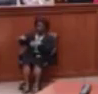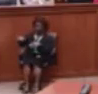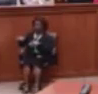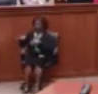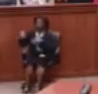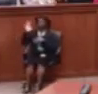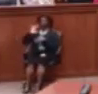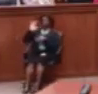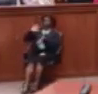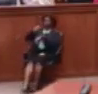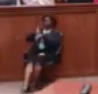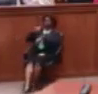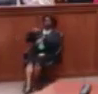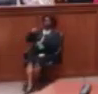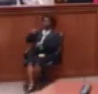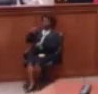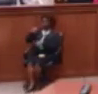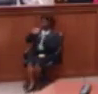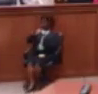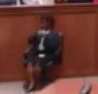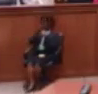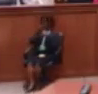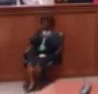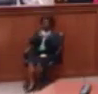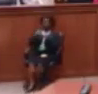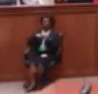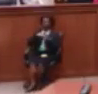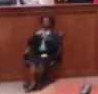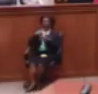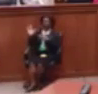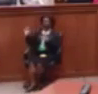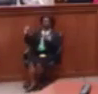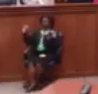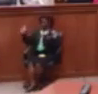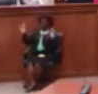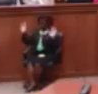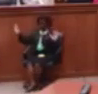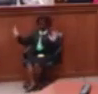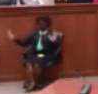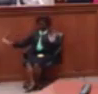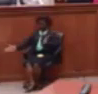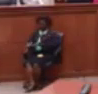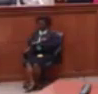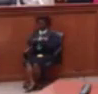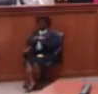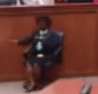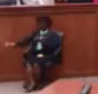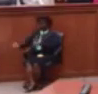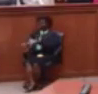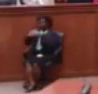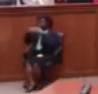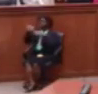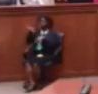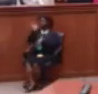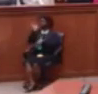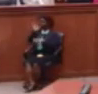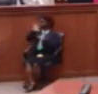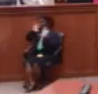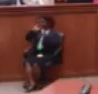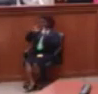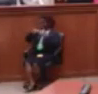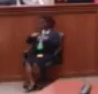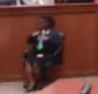they were, we said, here's a blank slate of 9 courses that students can take